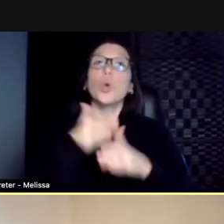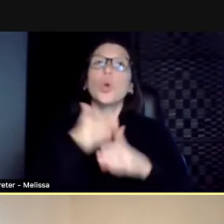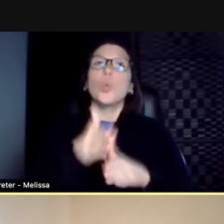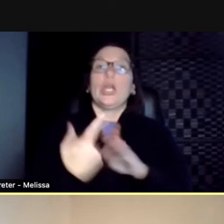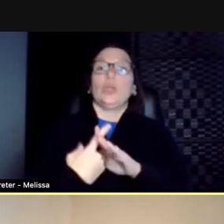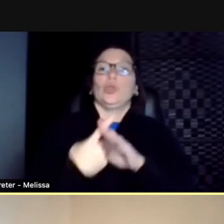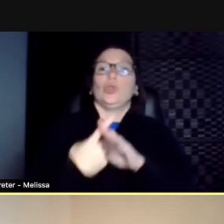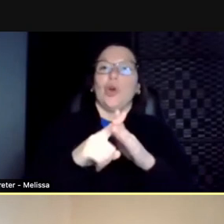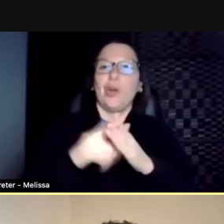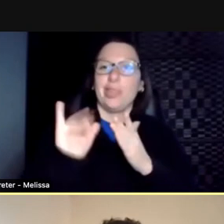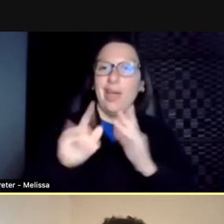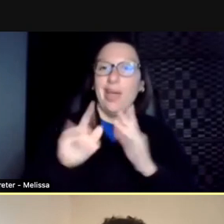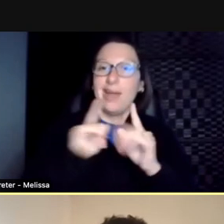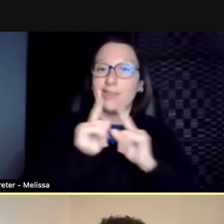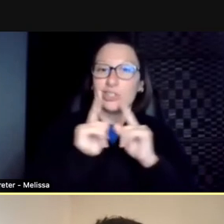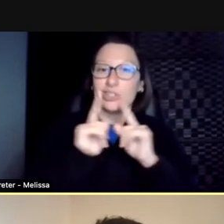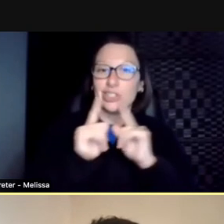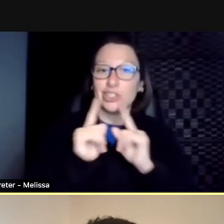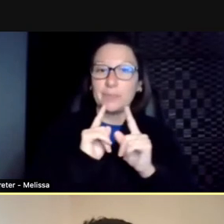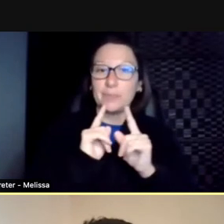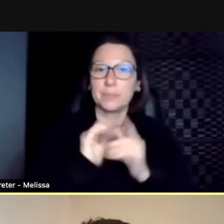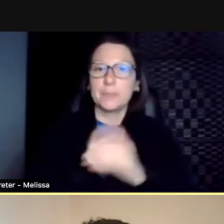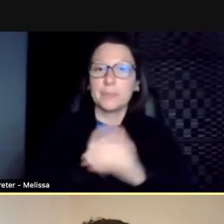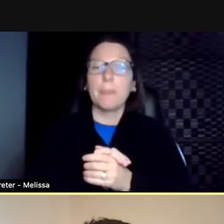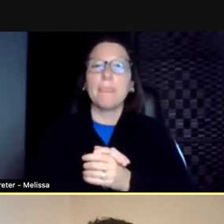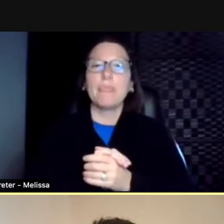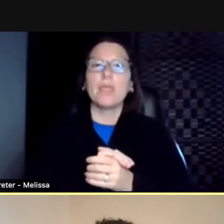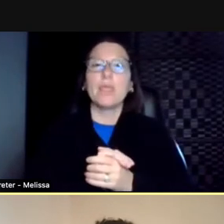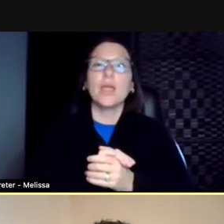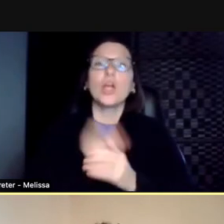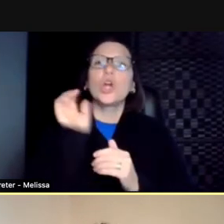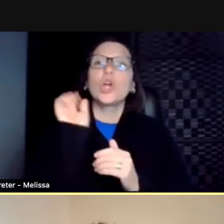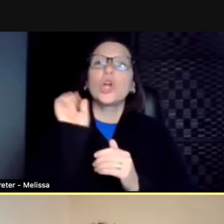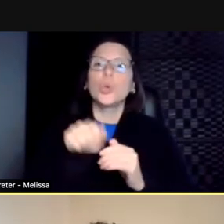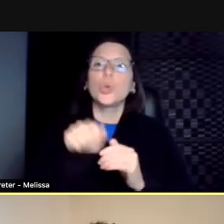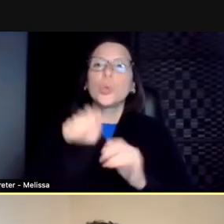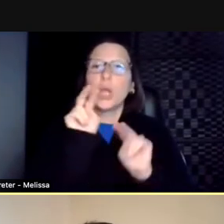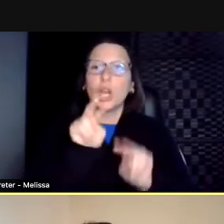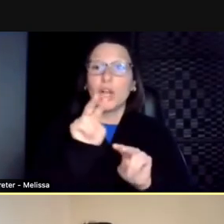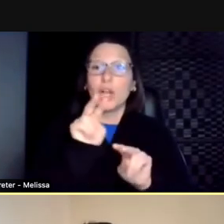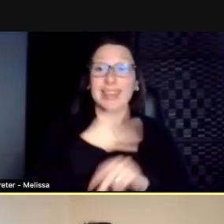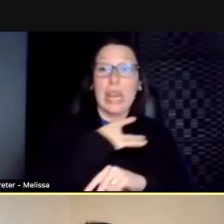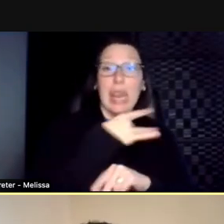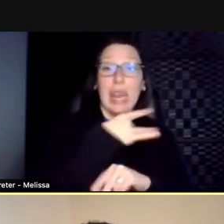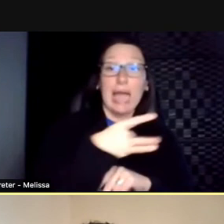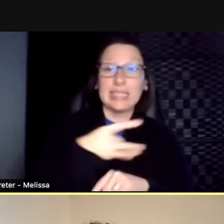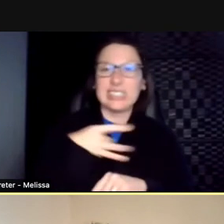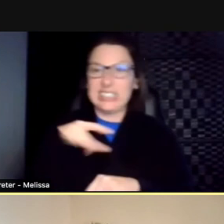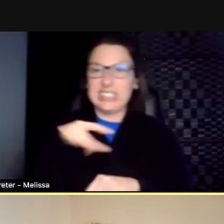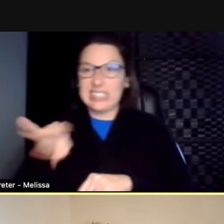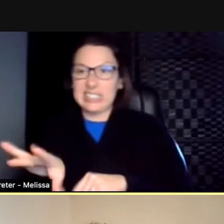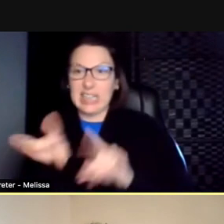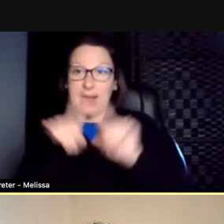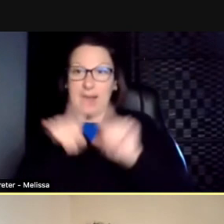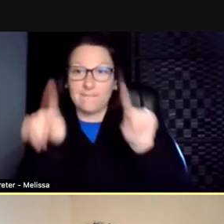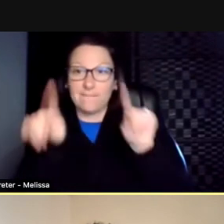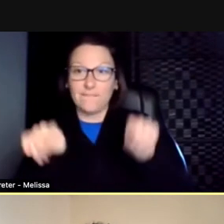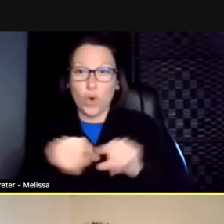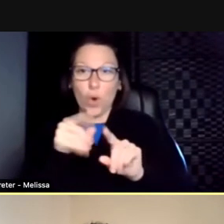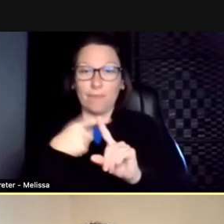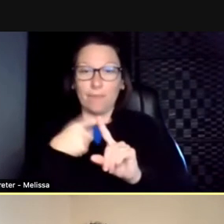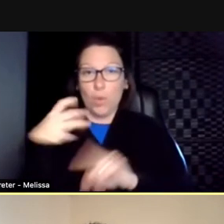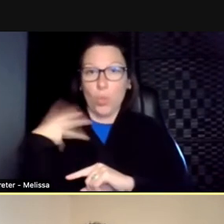Also, you could look at the likes and dislikes form that is on the from the Washington Deafblind Project, the Washington